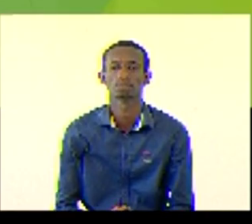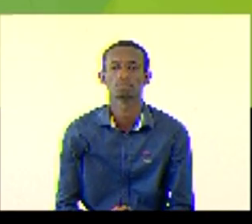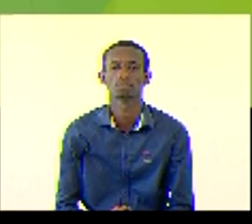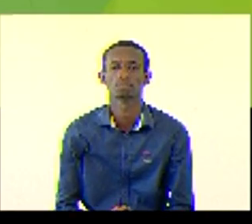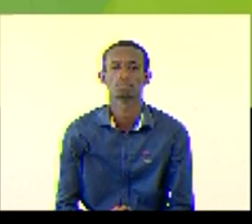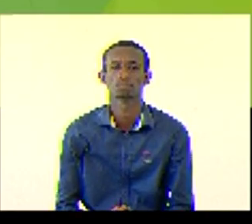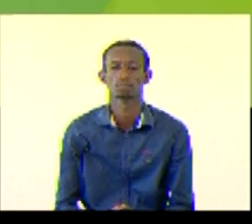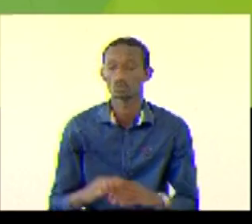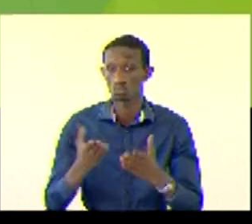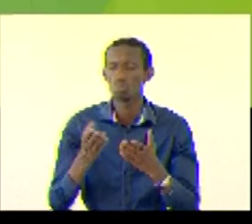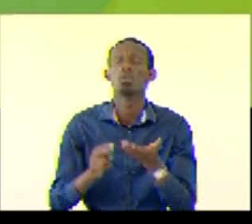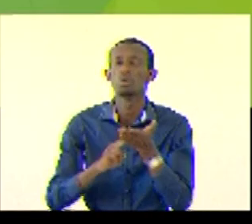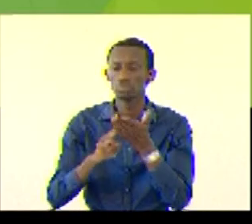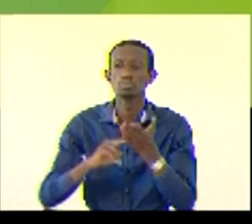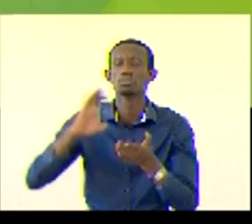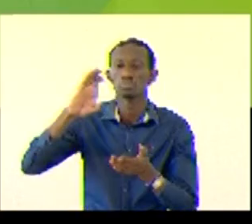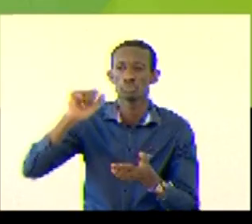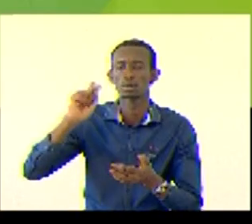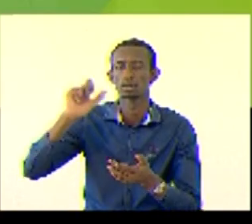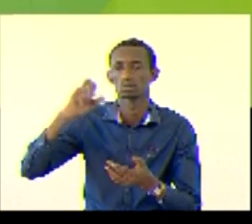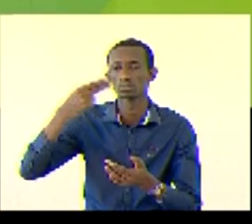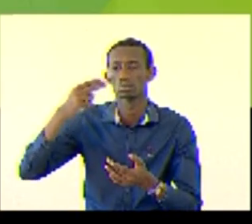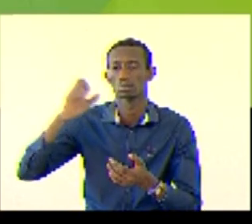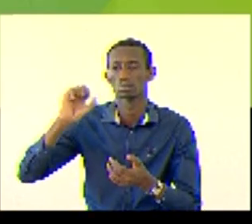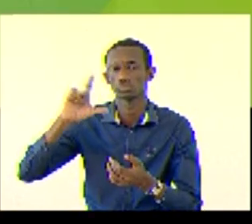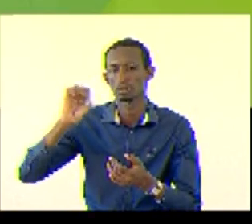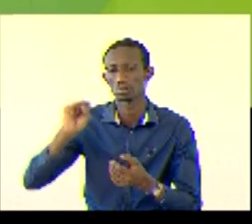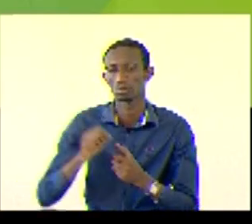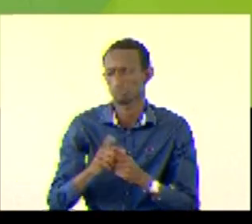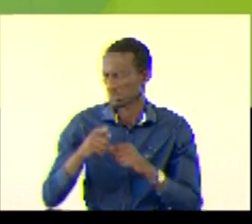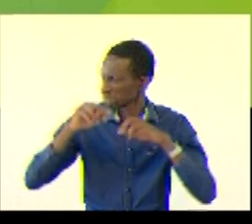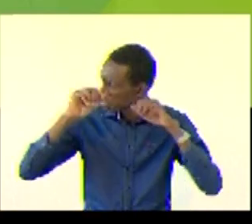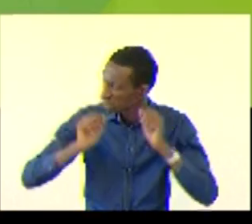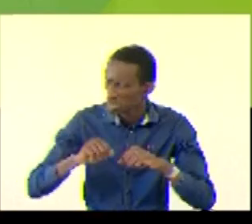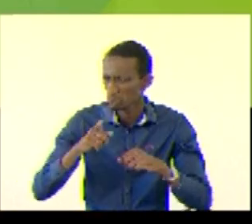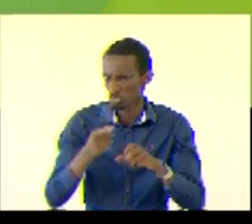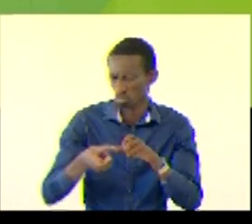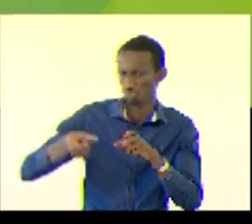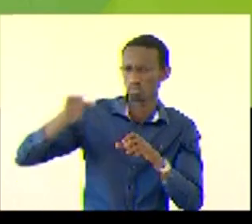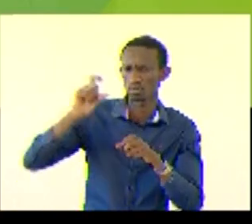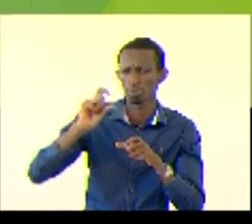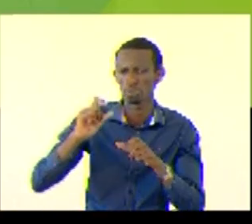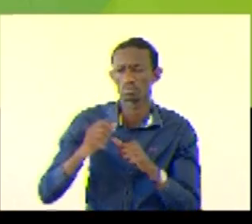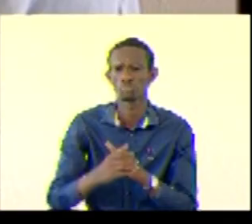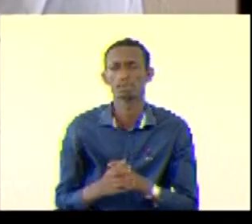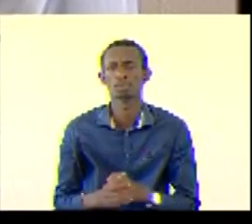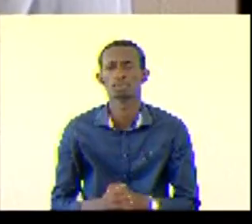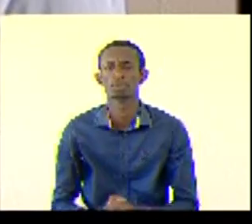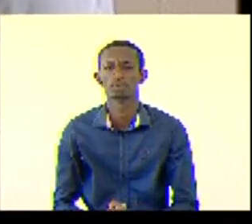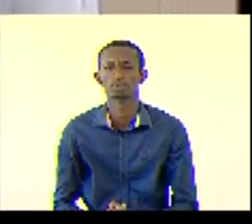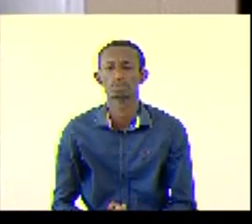we are using a catalyst. Which else? So you can either increase, so that is part